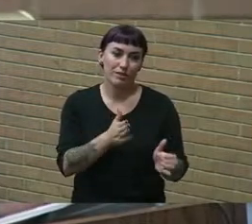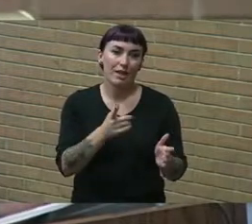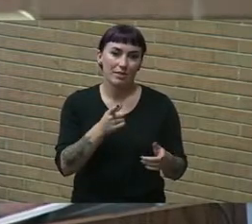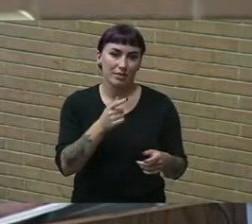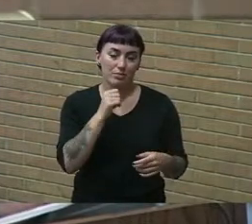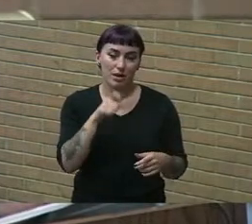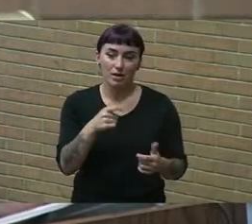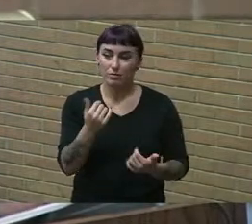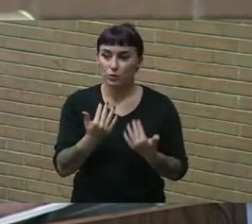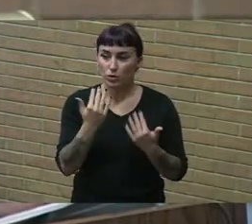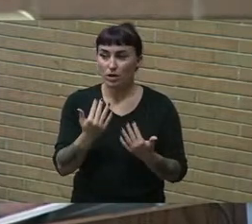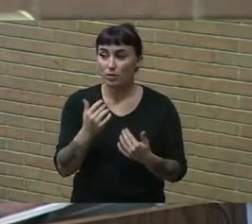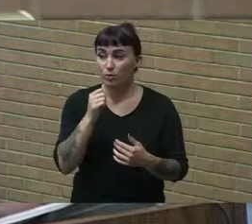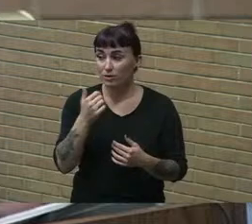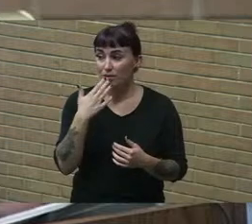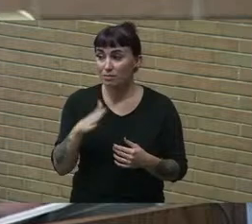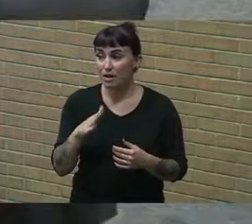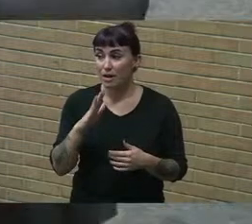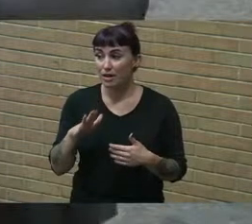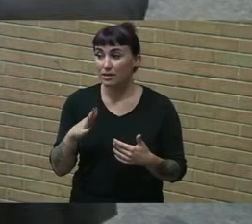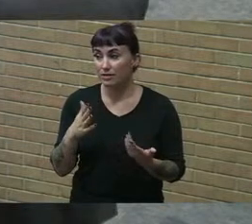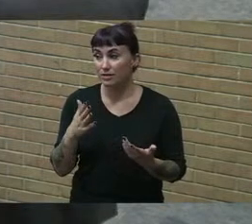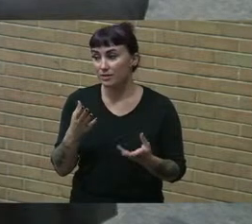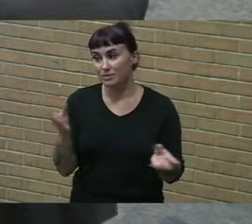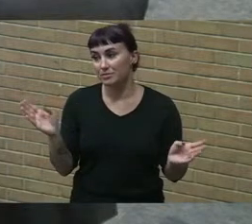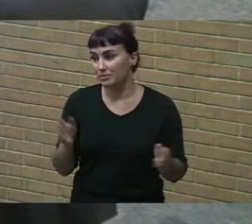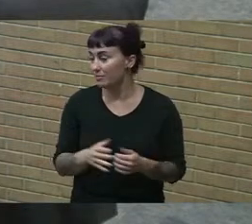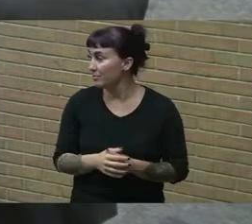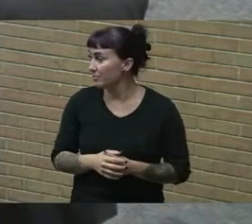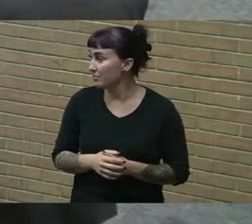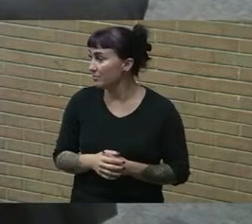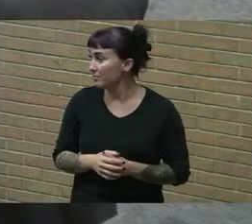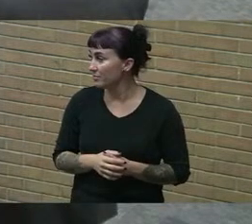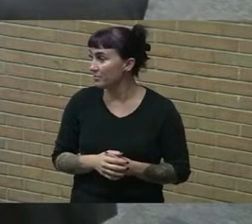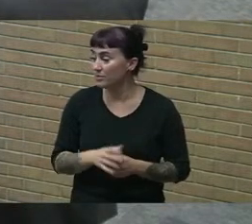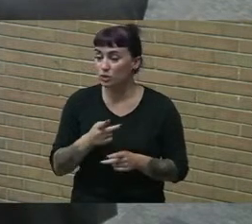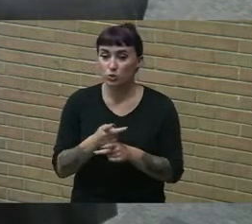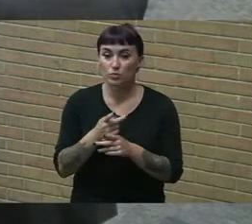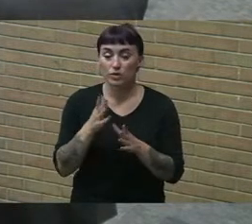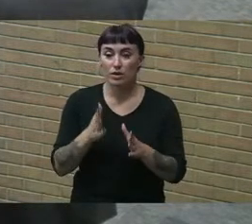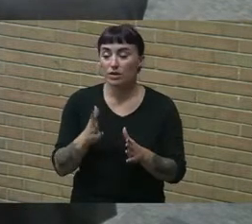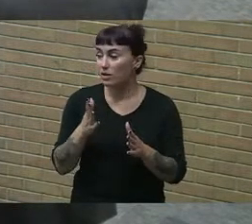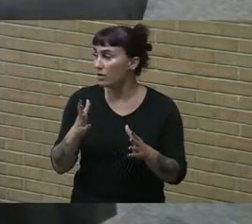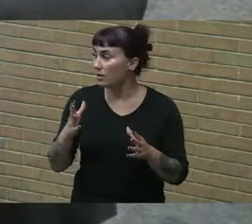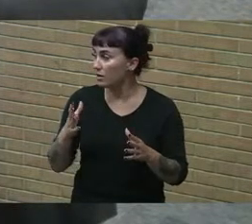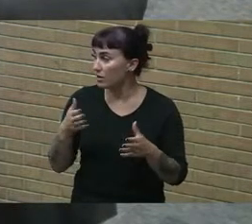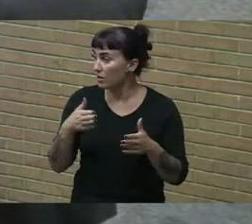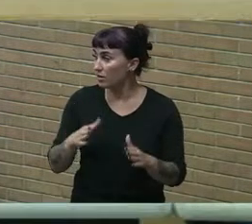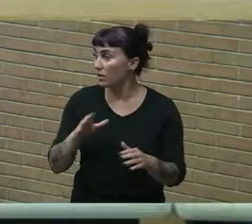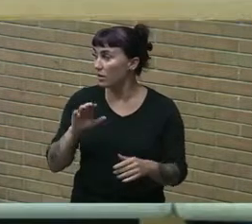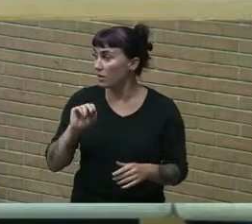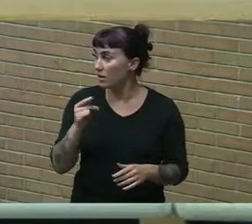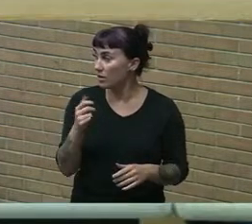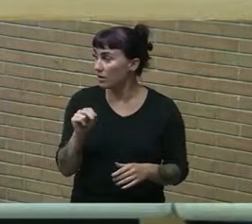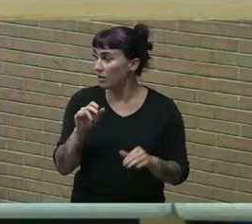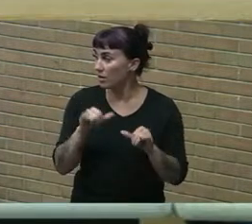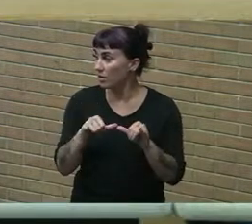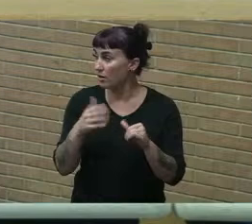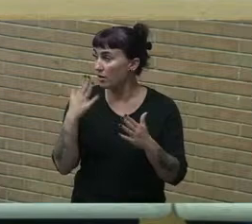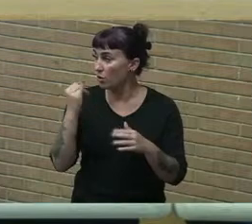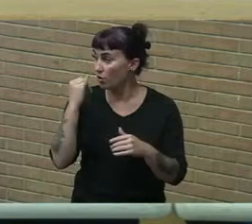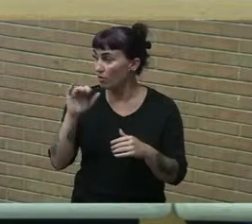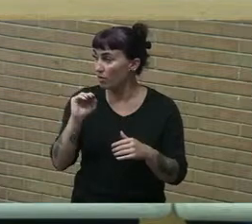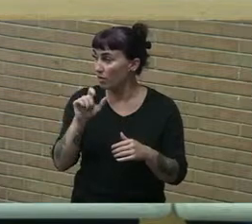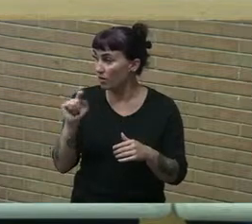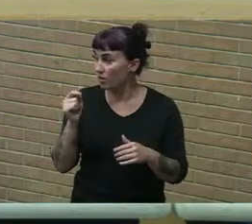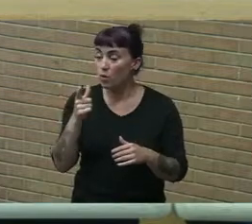wait, which didn't turn out to be that bad in the whole scheme of things. But having admitted Marathon Engineering, I don't know if that's Matt